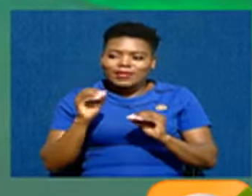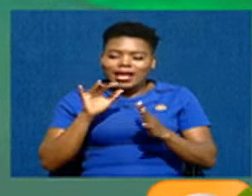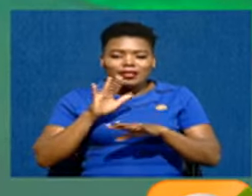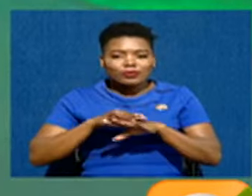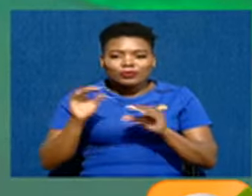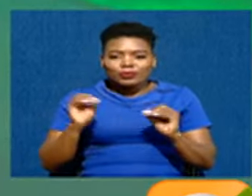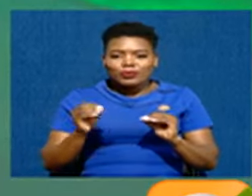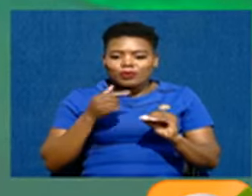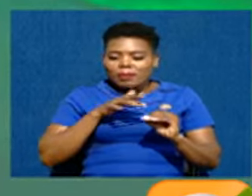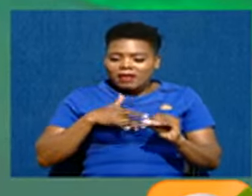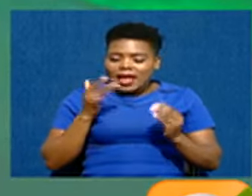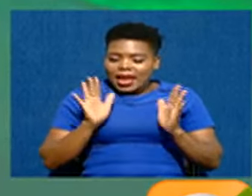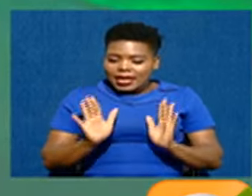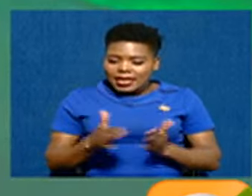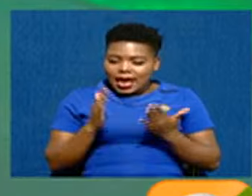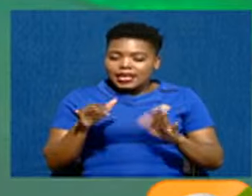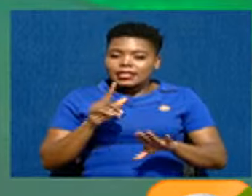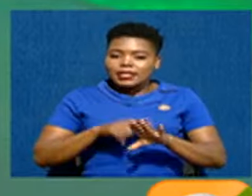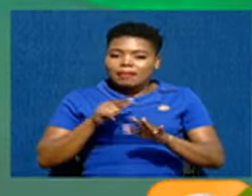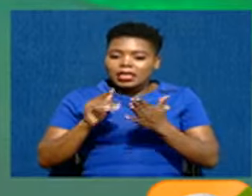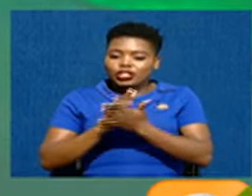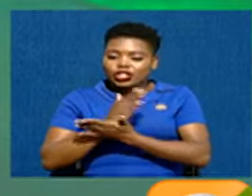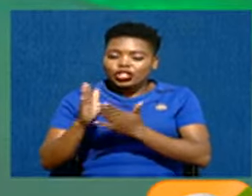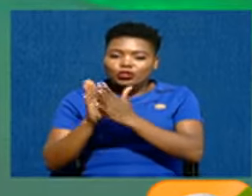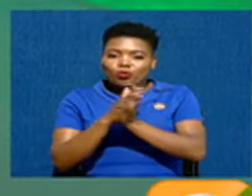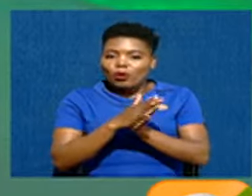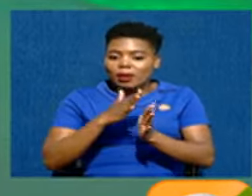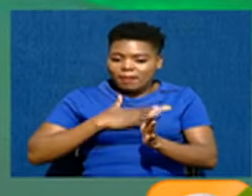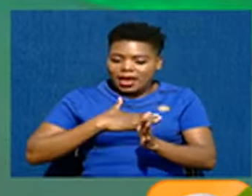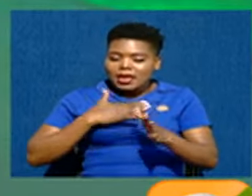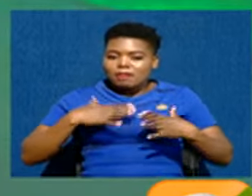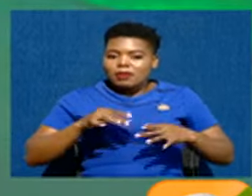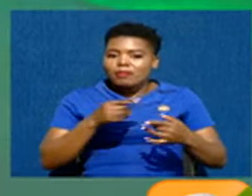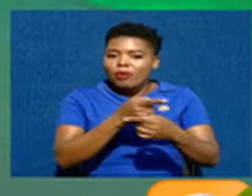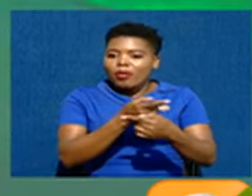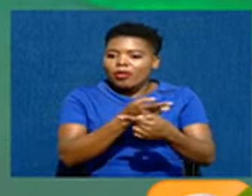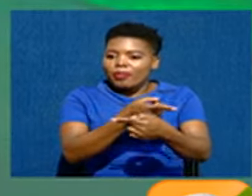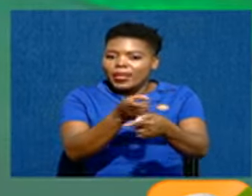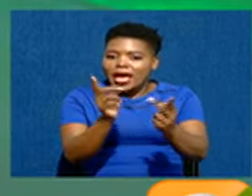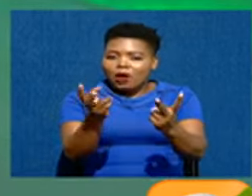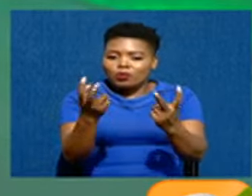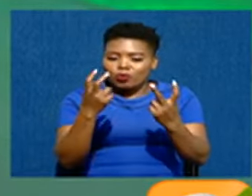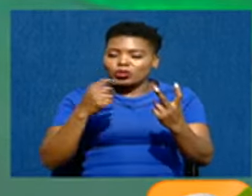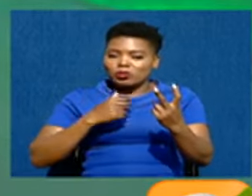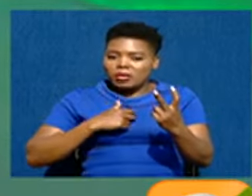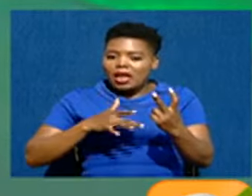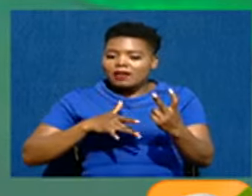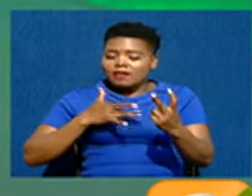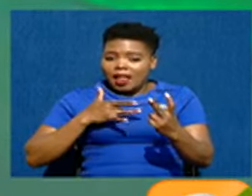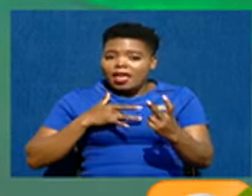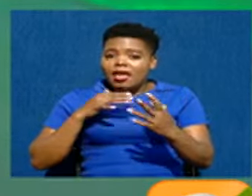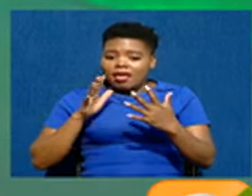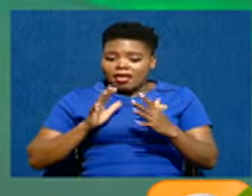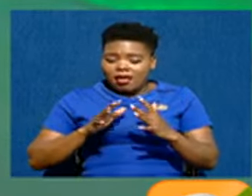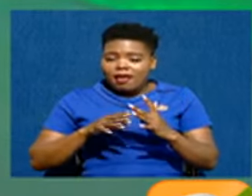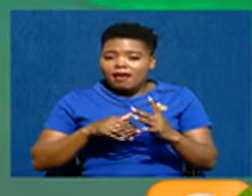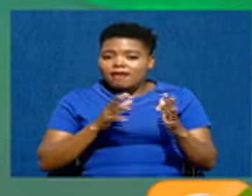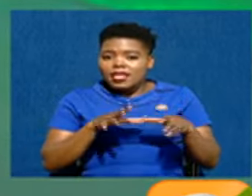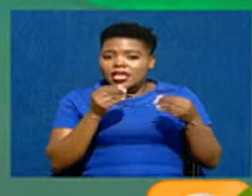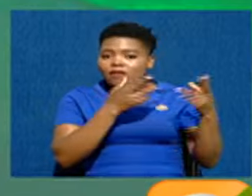get hope when I share my story, because that's my mission, as in to give hope there